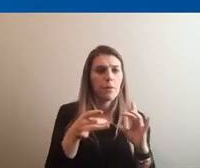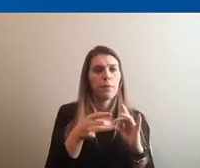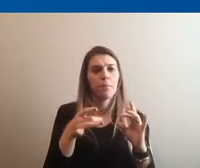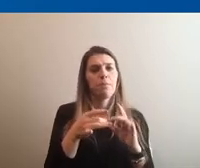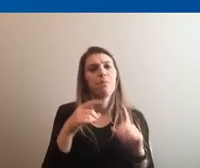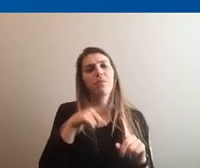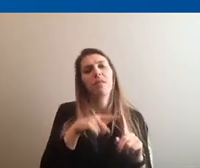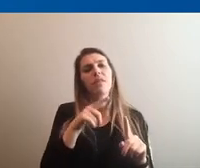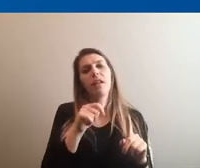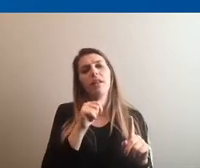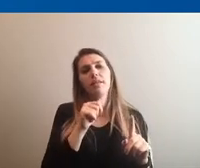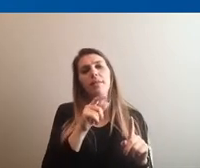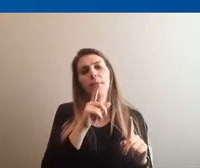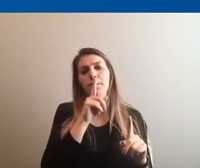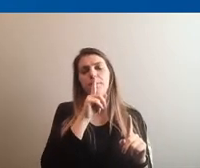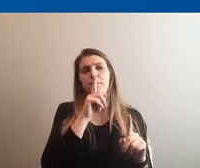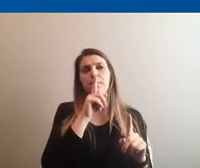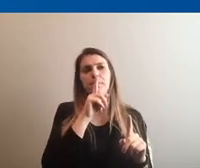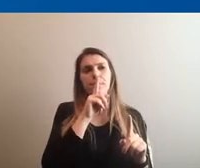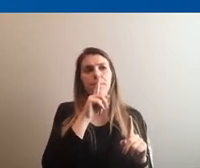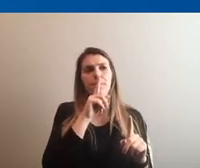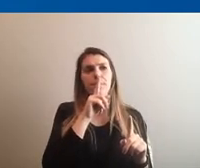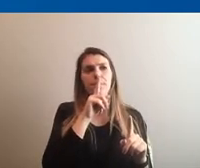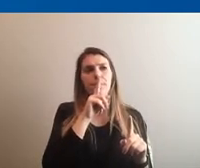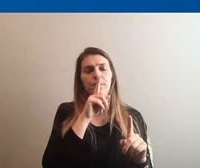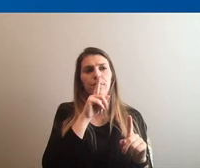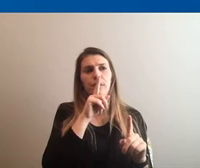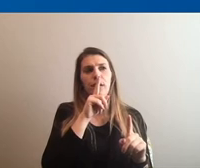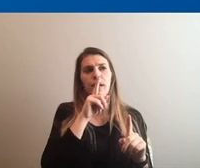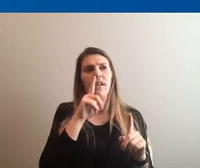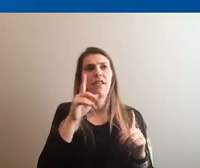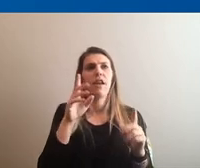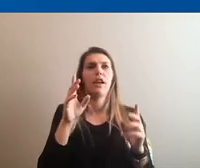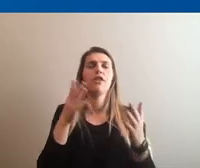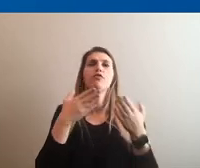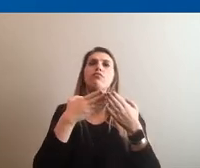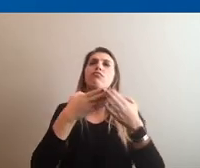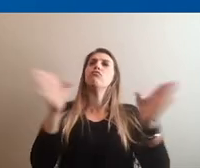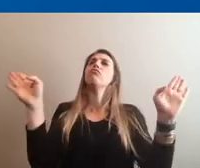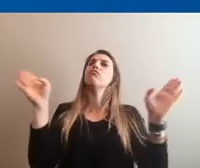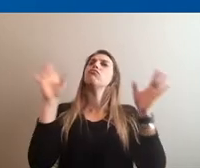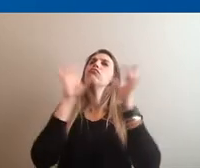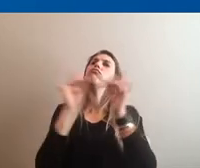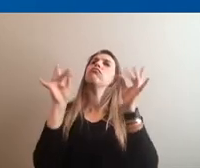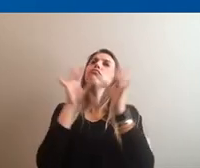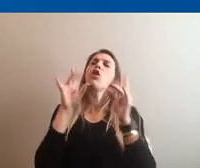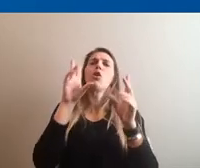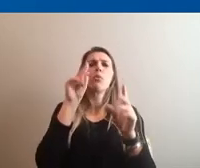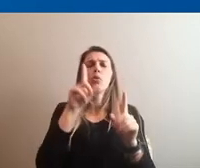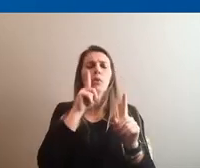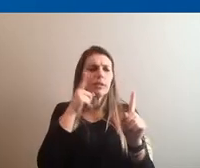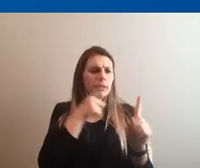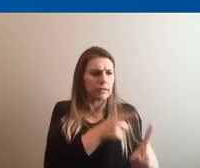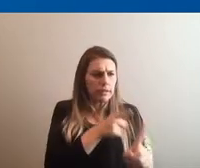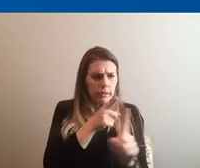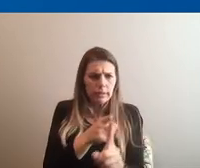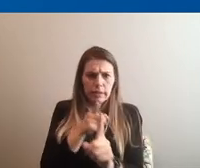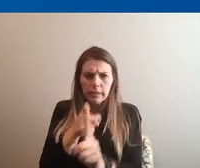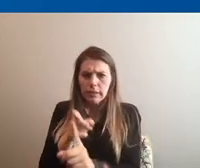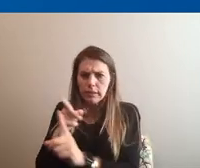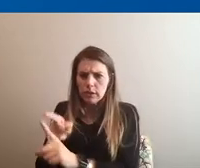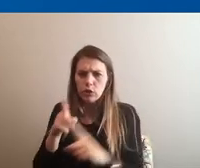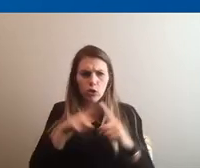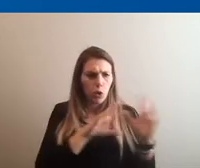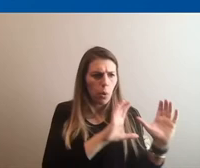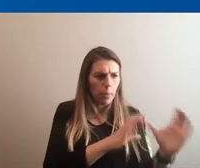not speak to overarching generalizations, but really try to meet populations where they